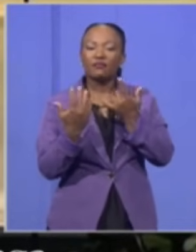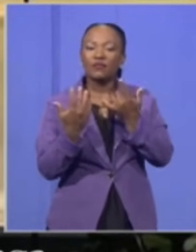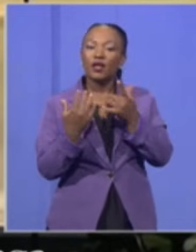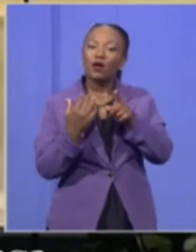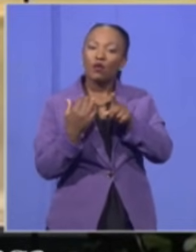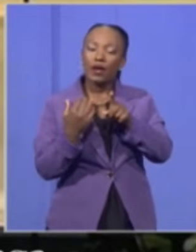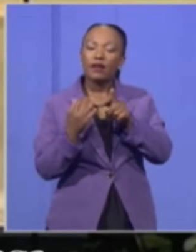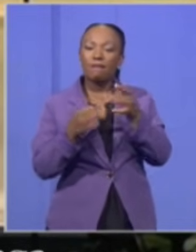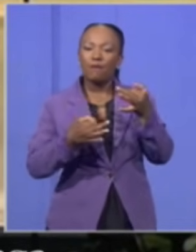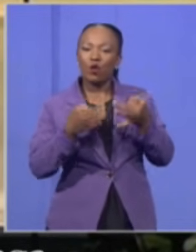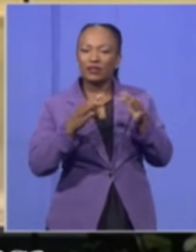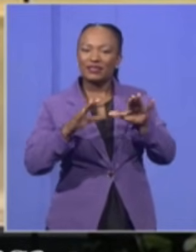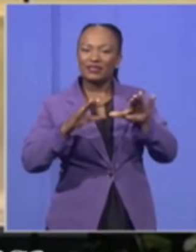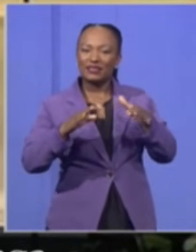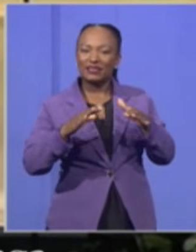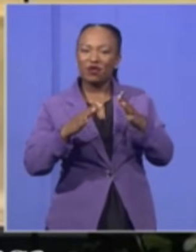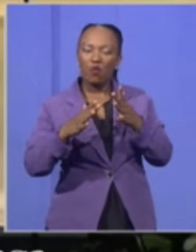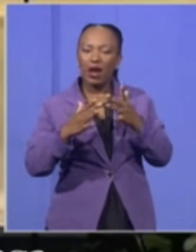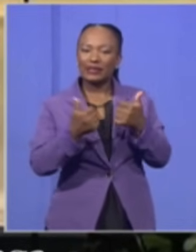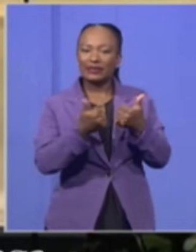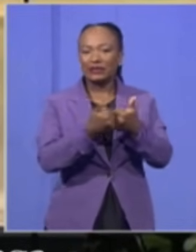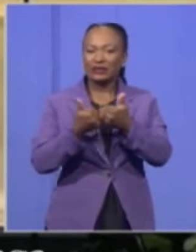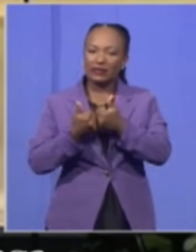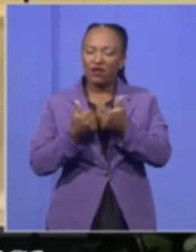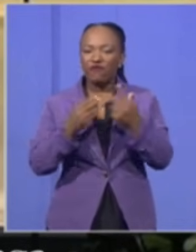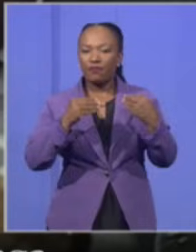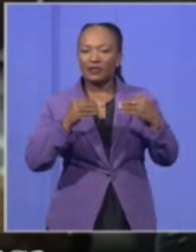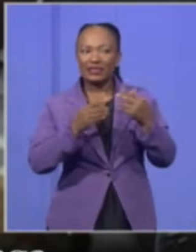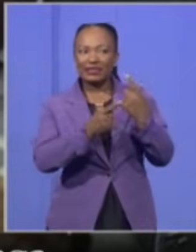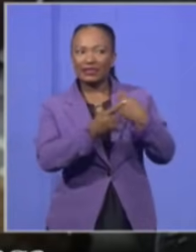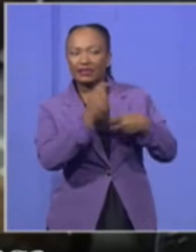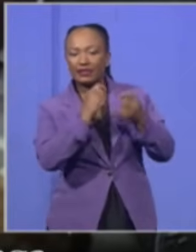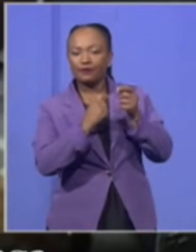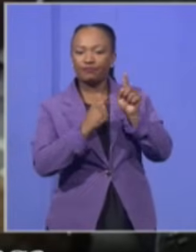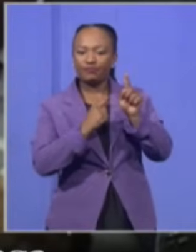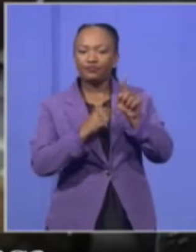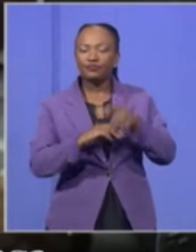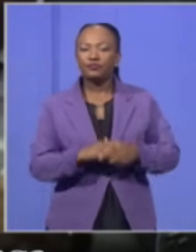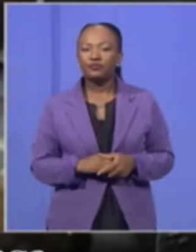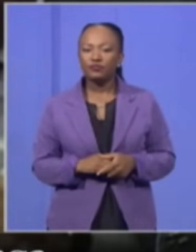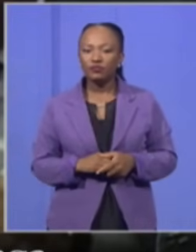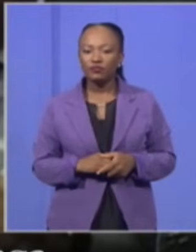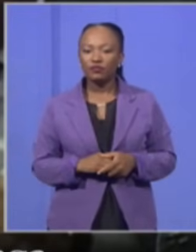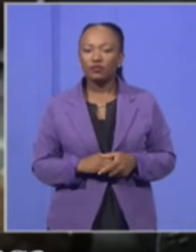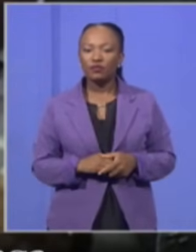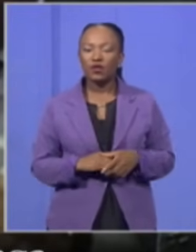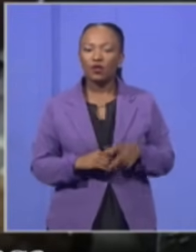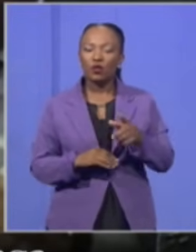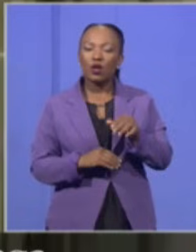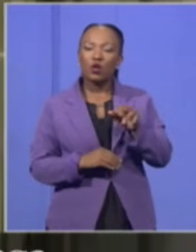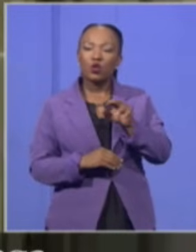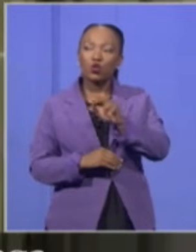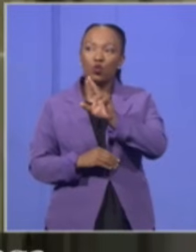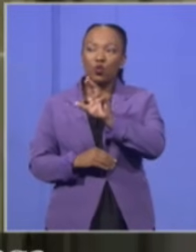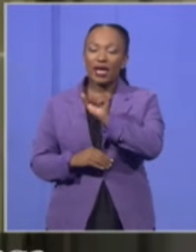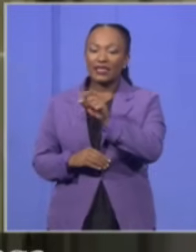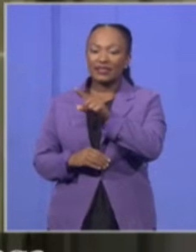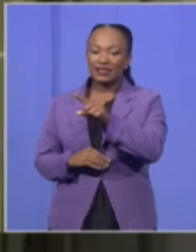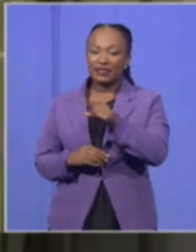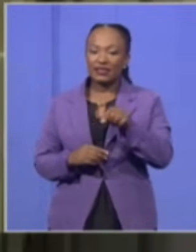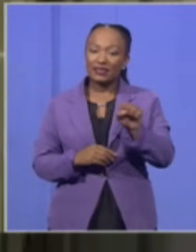tša sepolotiki le ditšhitišo tša kgwebišano. We are seeing the escalation of the trade war between the U.S. and its key